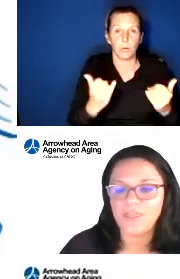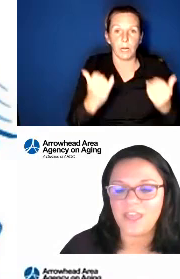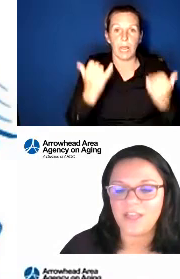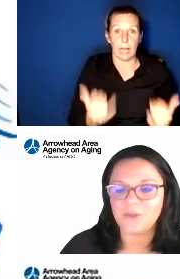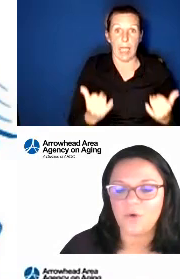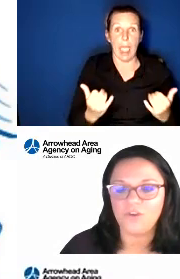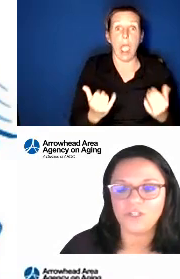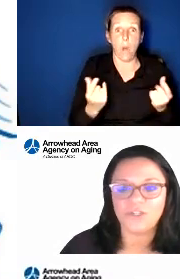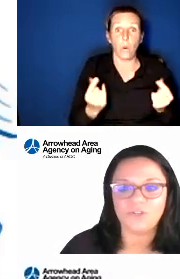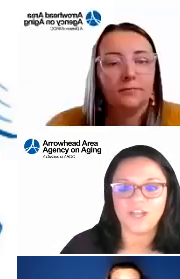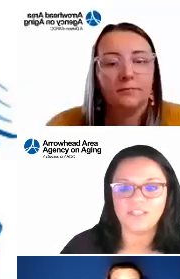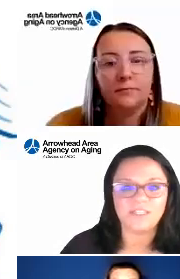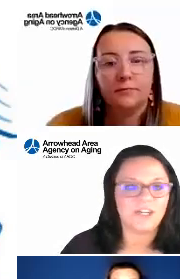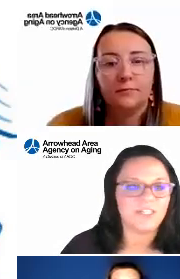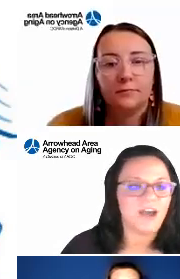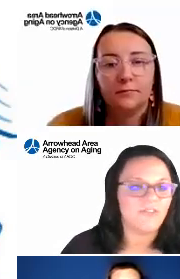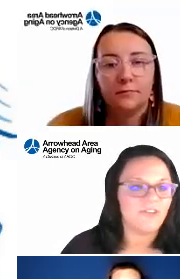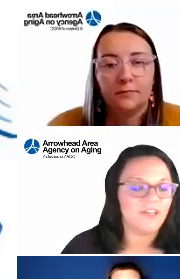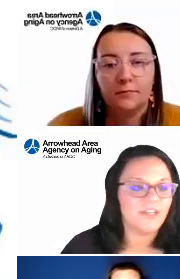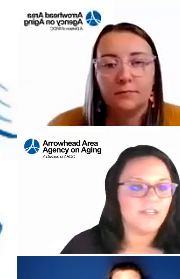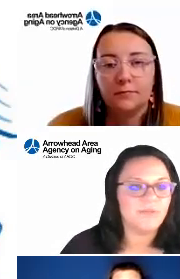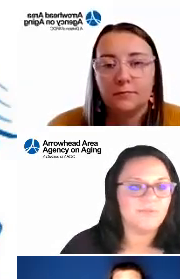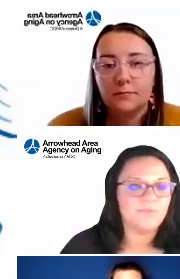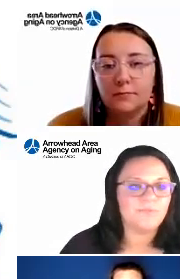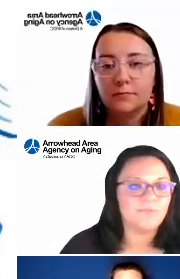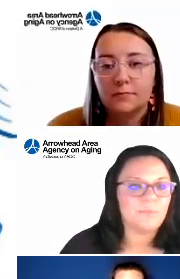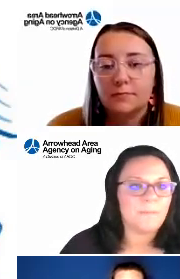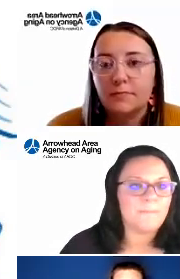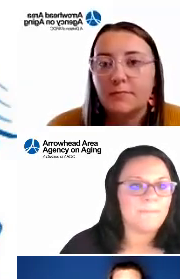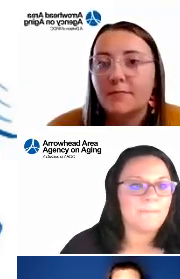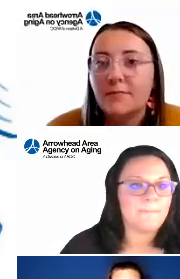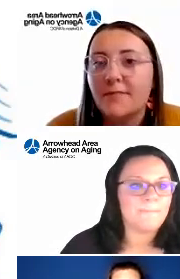turn things over to Jess to start us off.